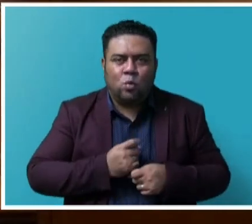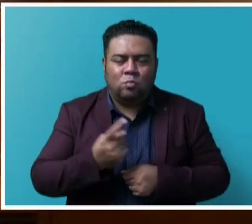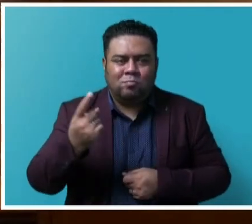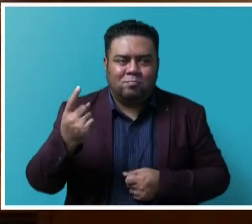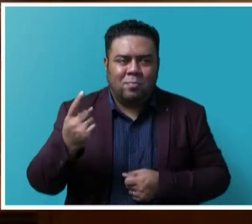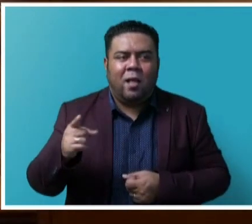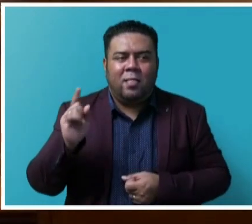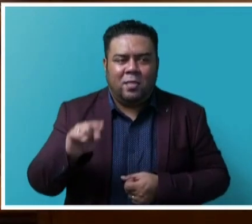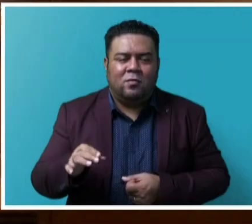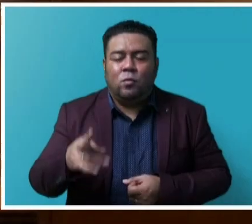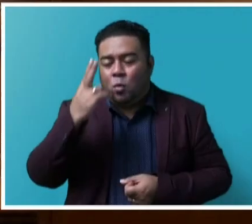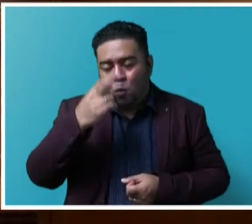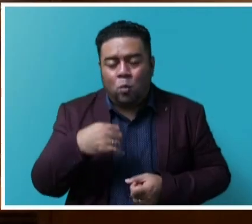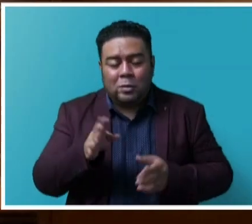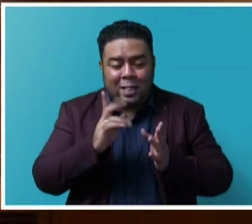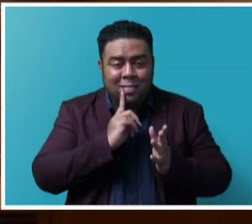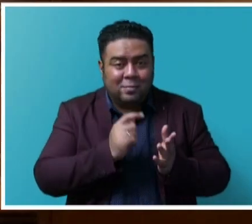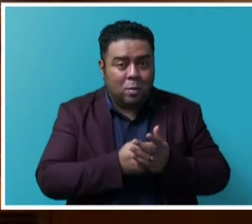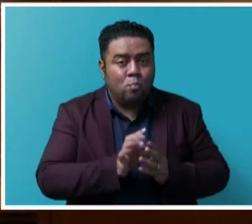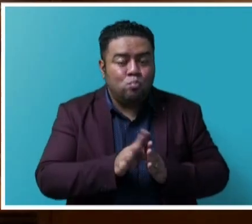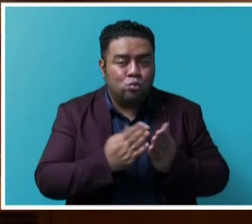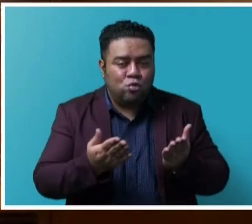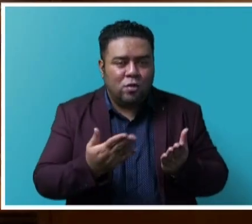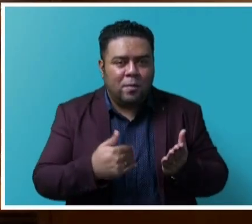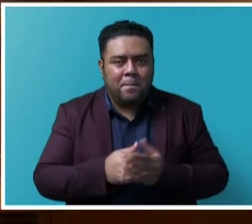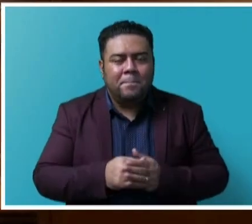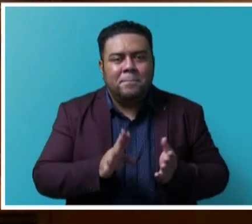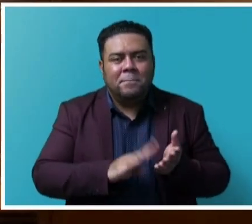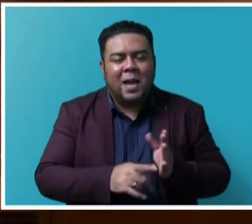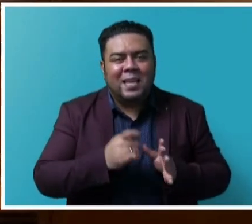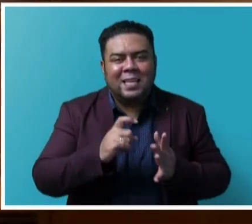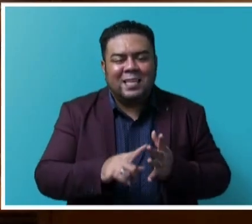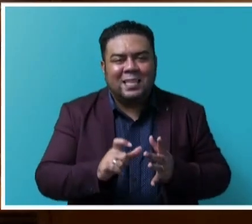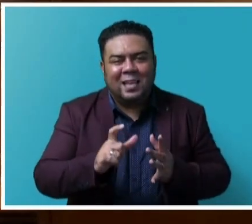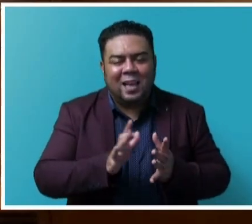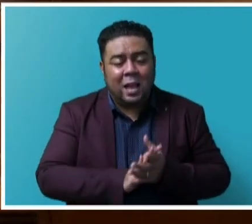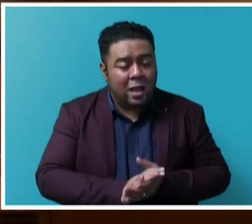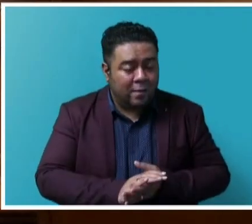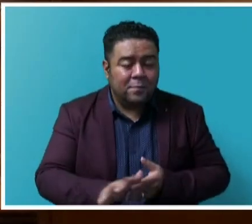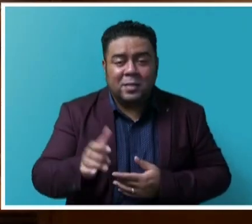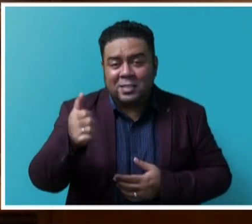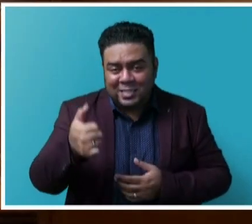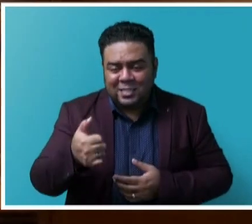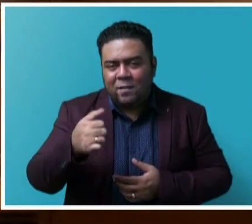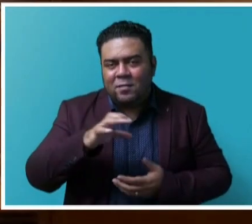And that is from the Old Testament book of the prophet Micah, chapter 6, verse 8.